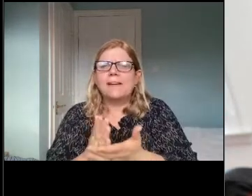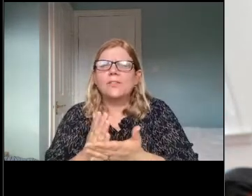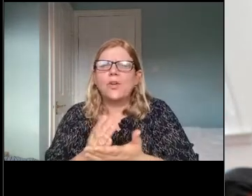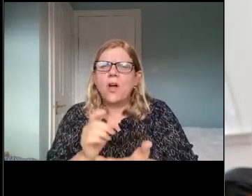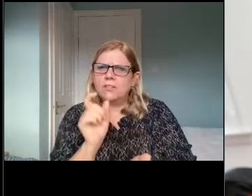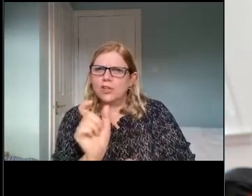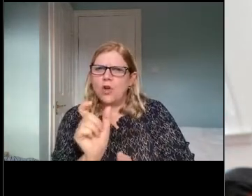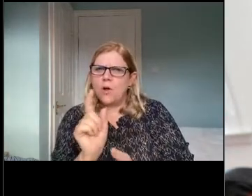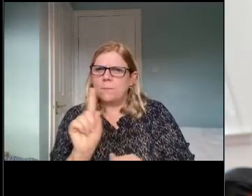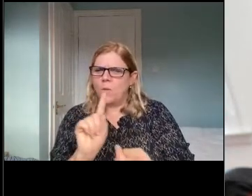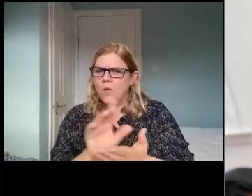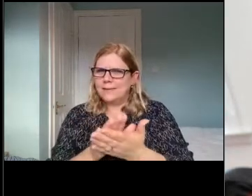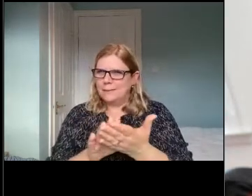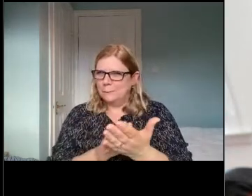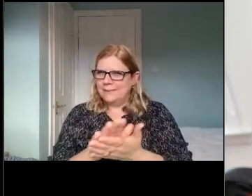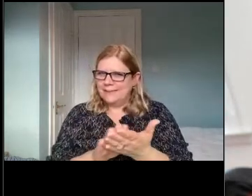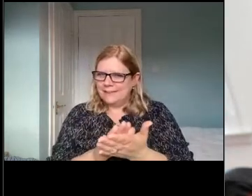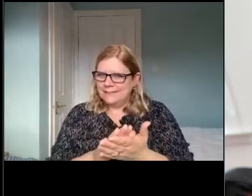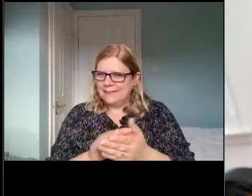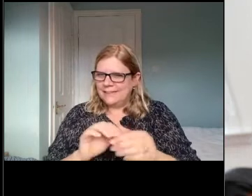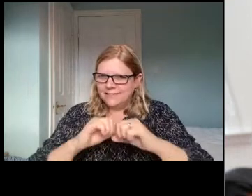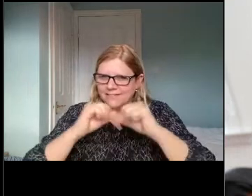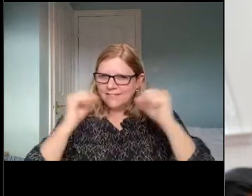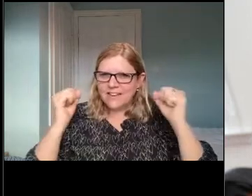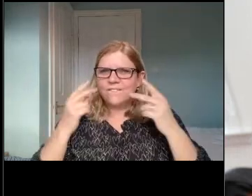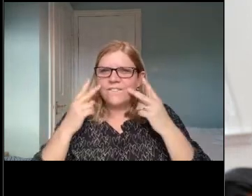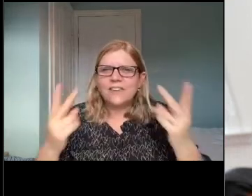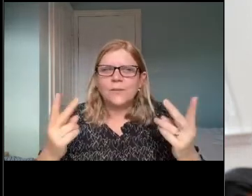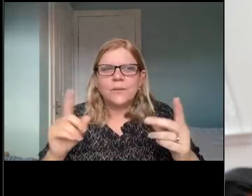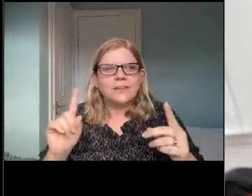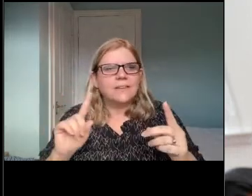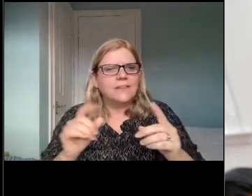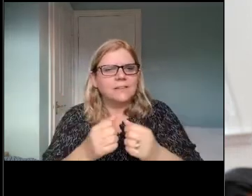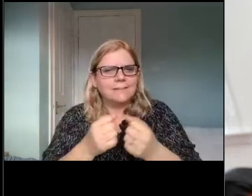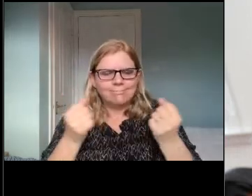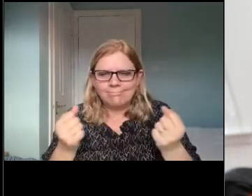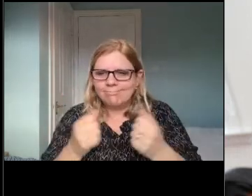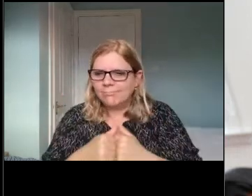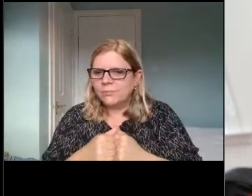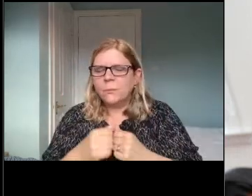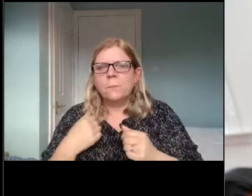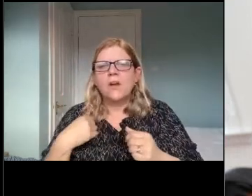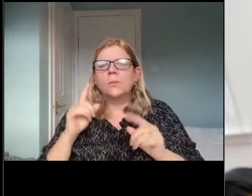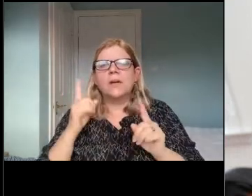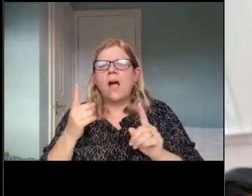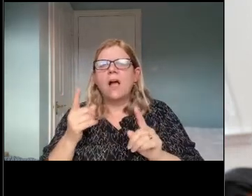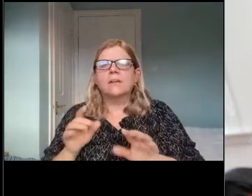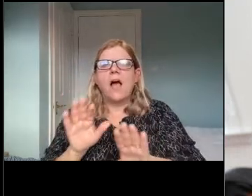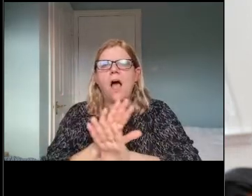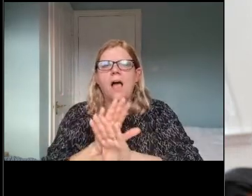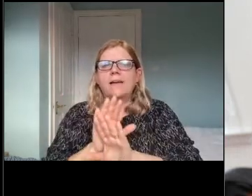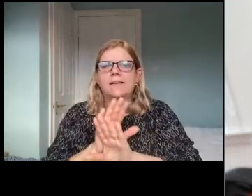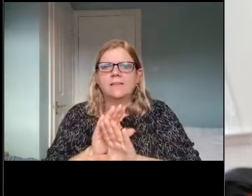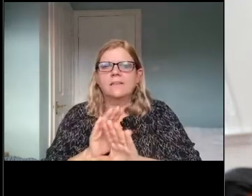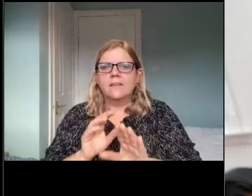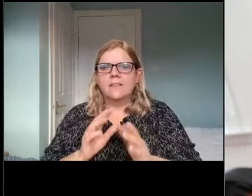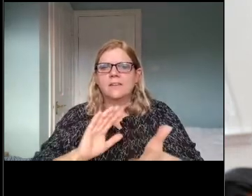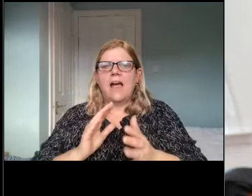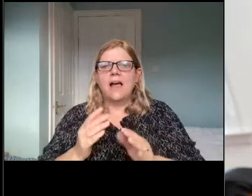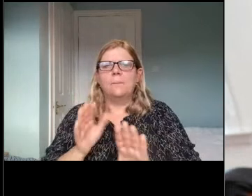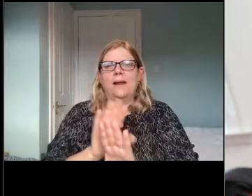the terms. And we have to make sure that the term is completely understood. We have to really unpack what that term means.